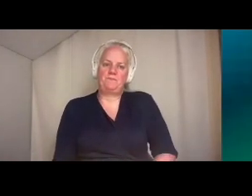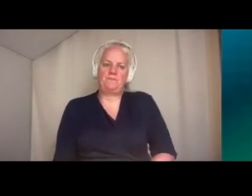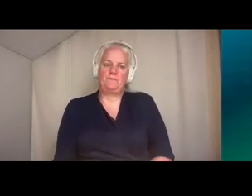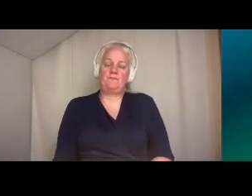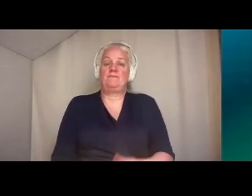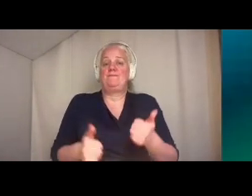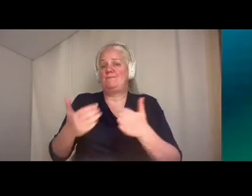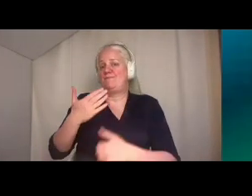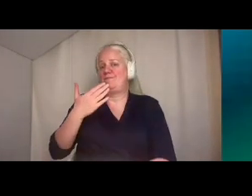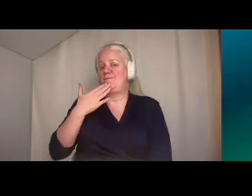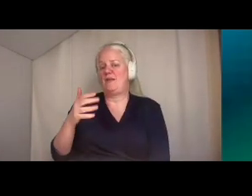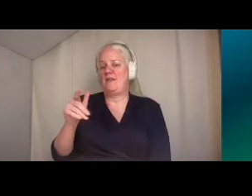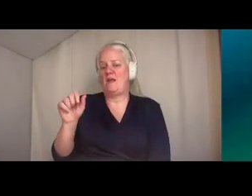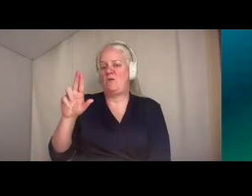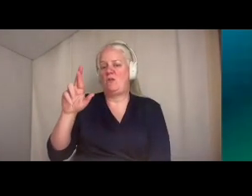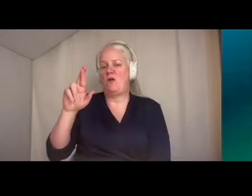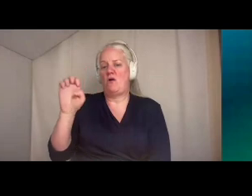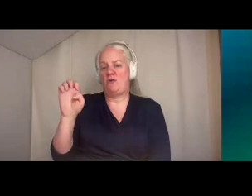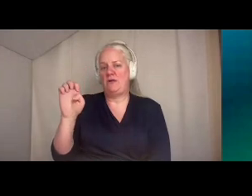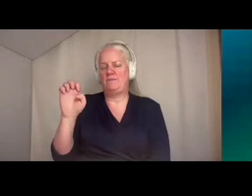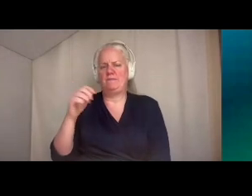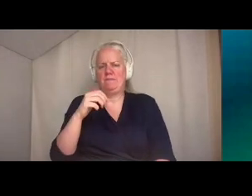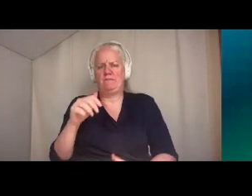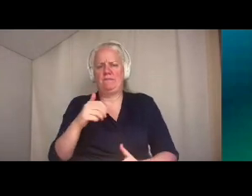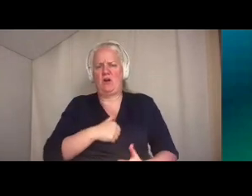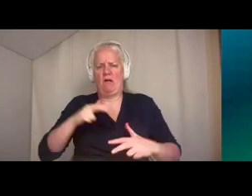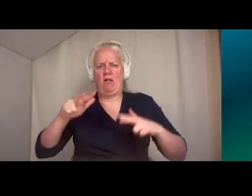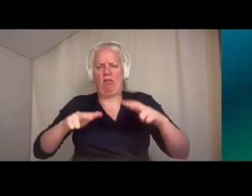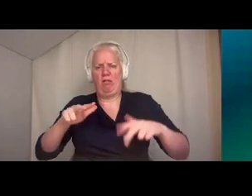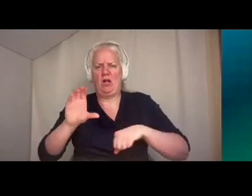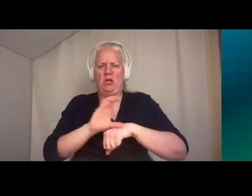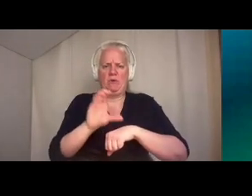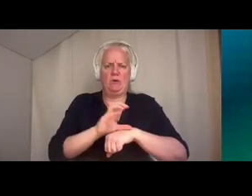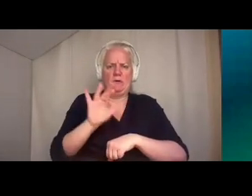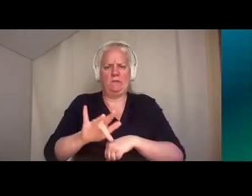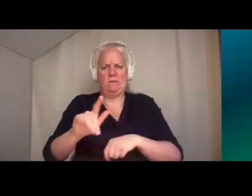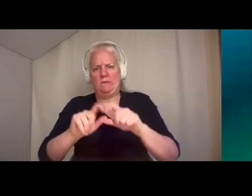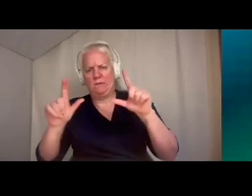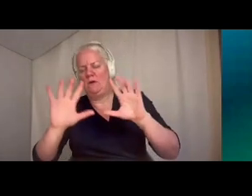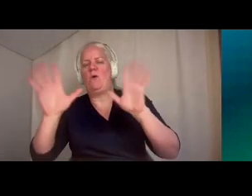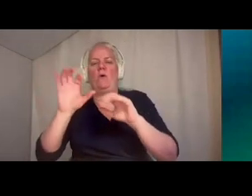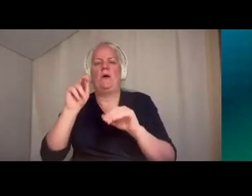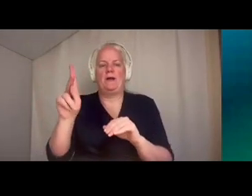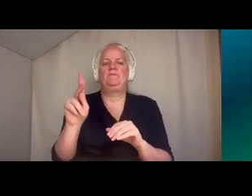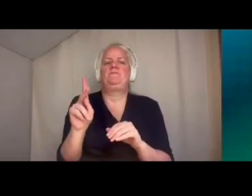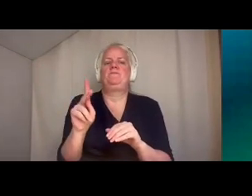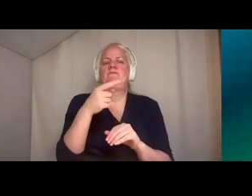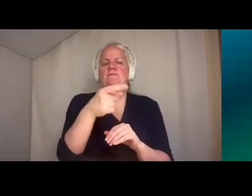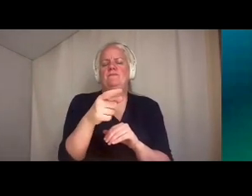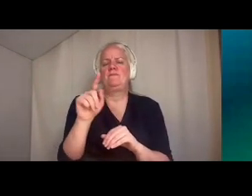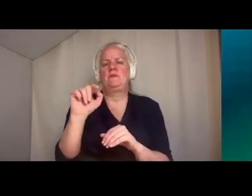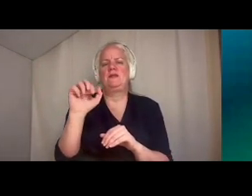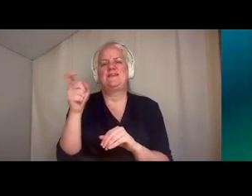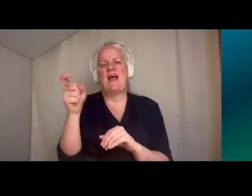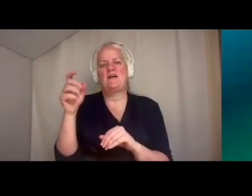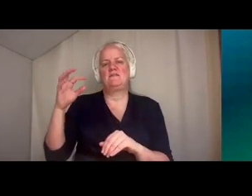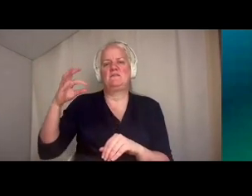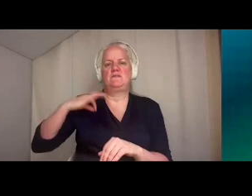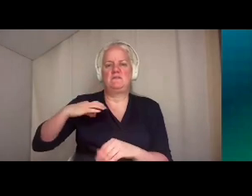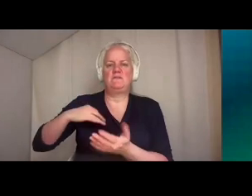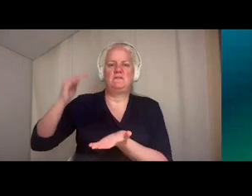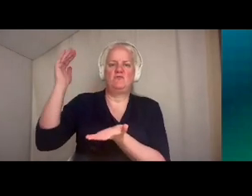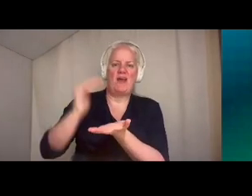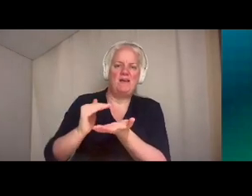Thanks, Lori. Just having a bit of technical difficulties there. I want to talk a little bit about tax credits and deductions as a